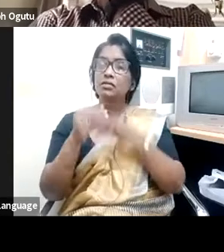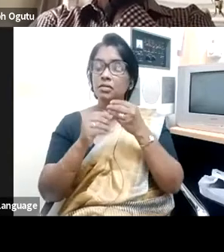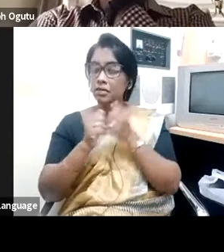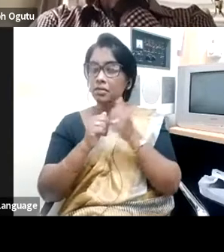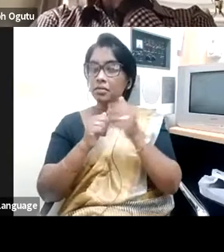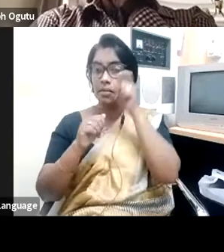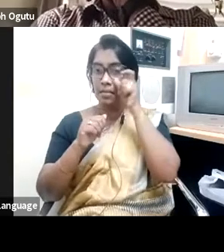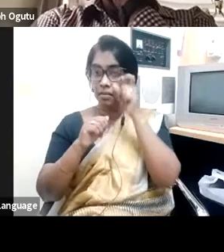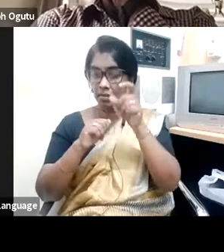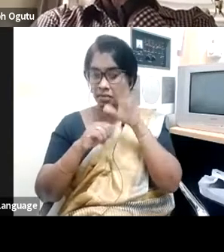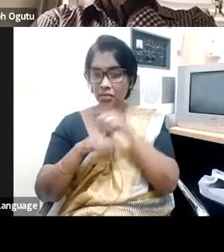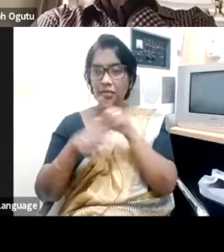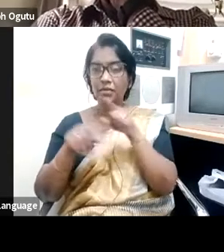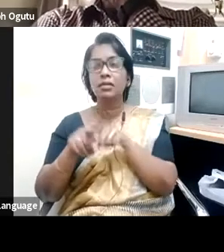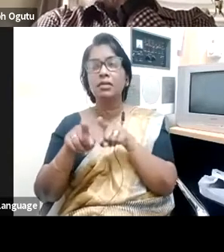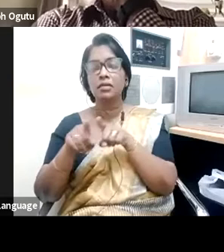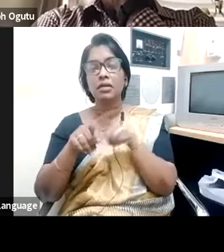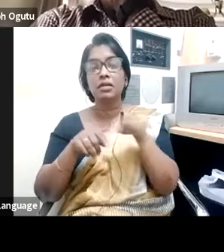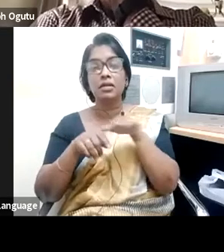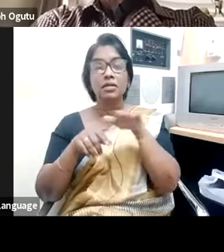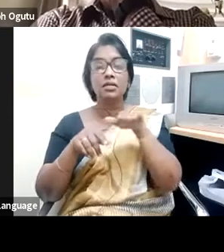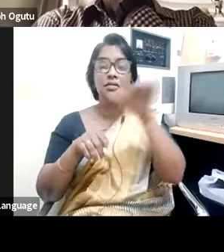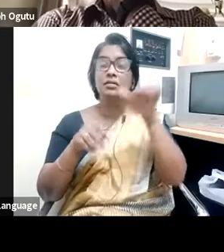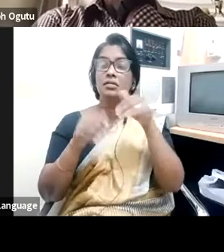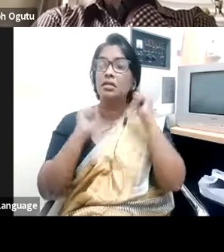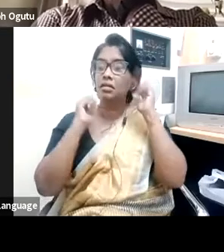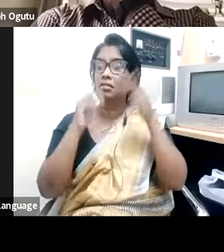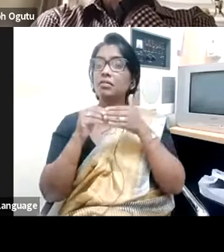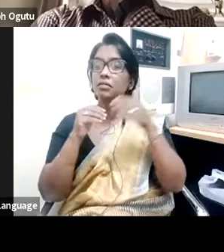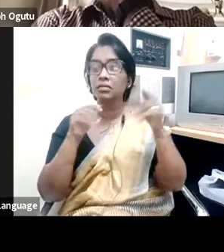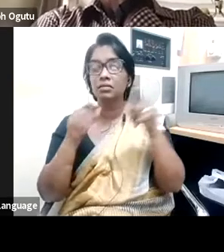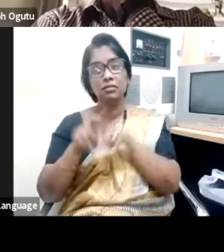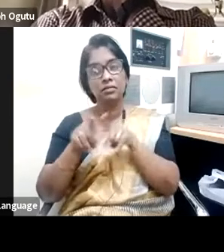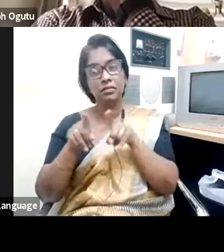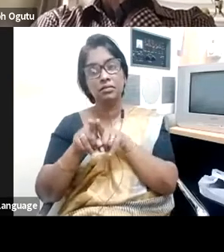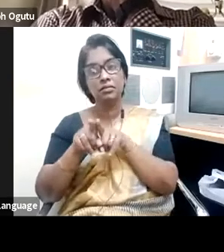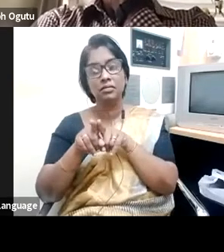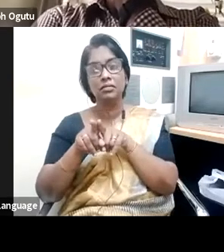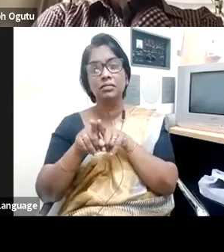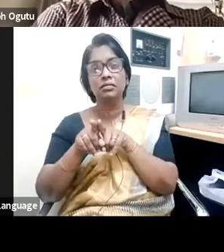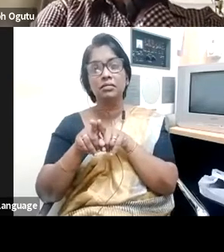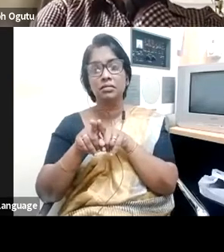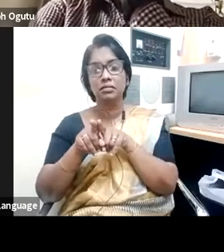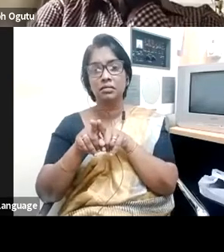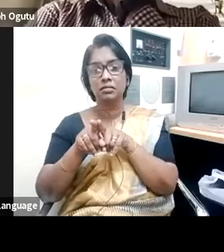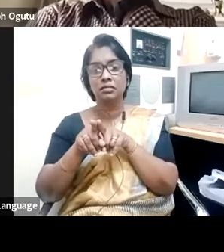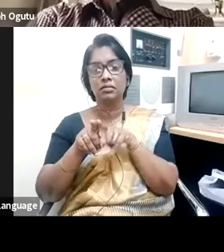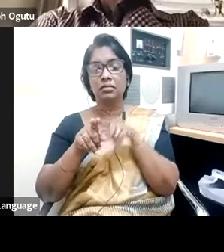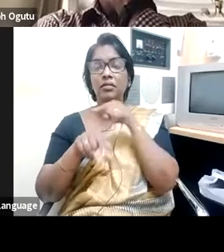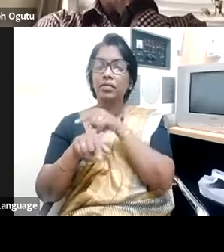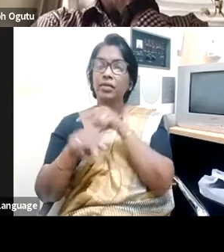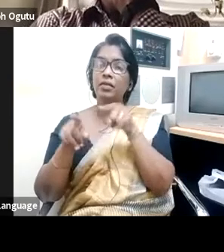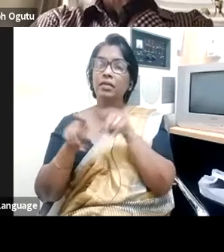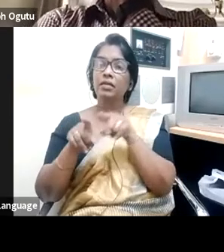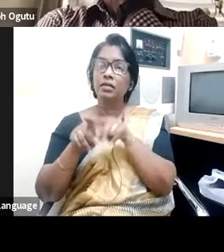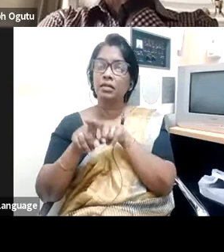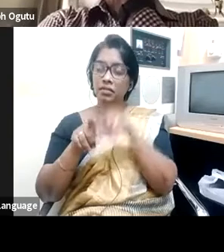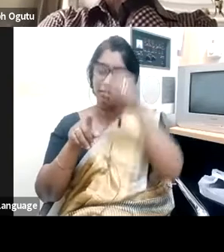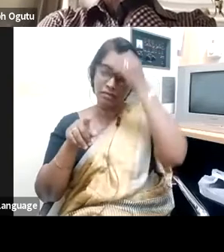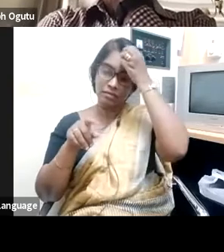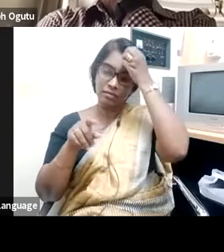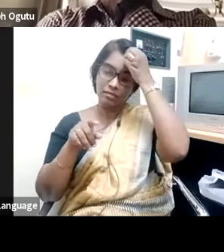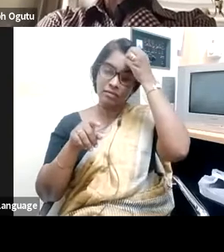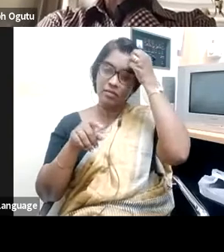planet, there is actually a business case that it does give you the opportunity for